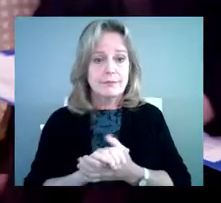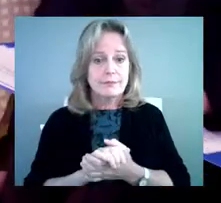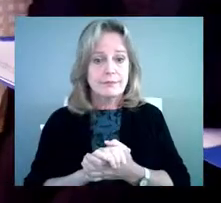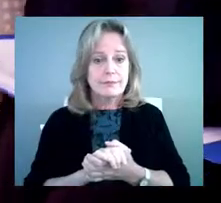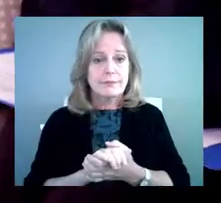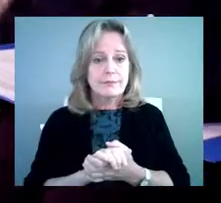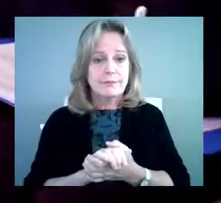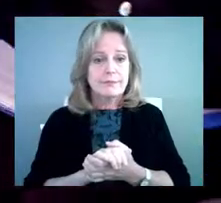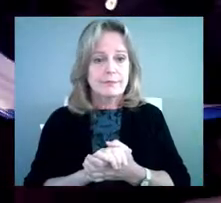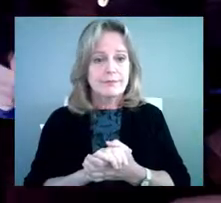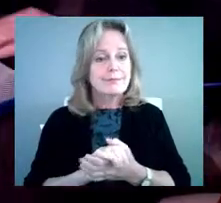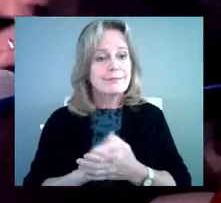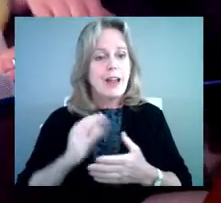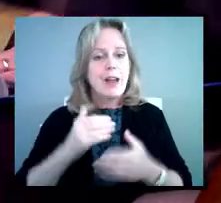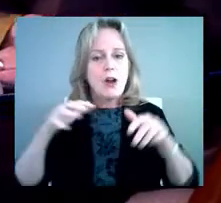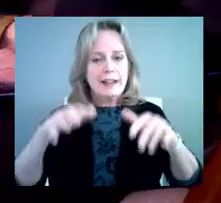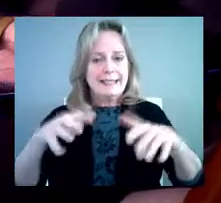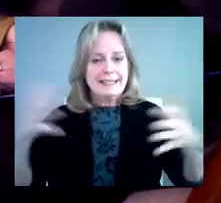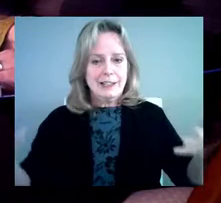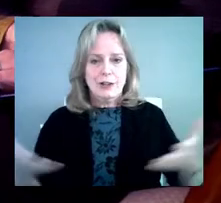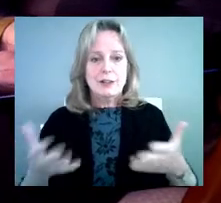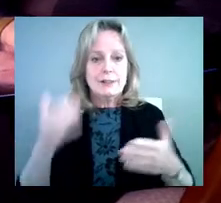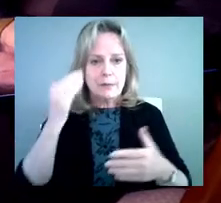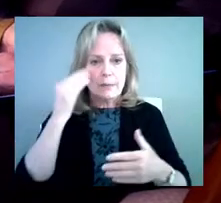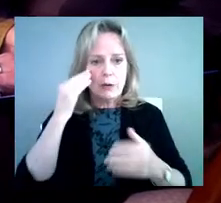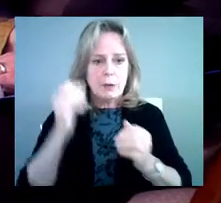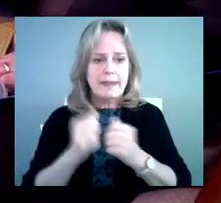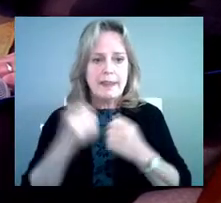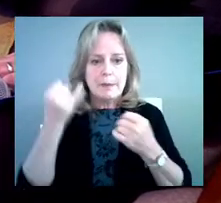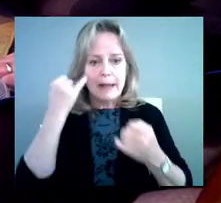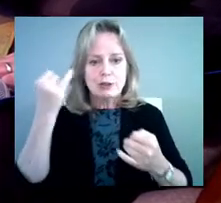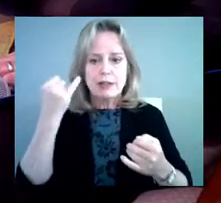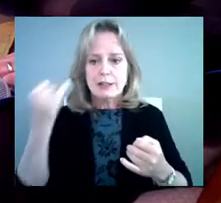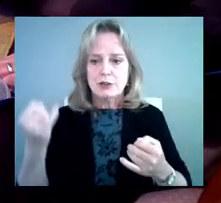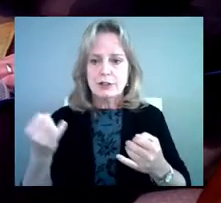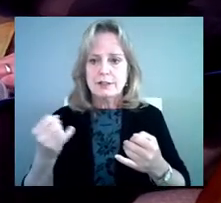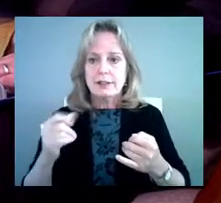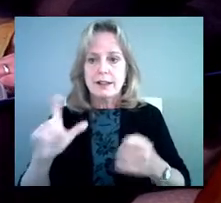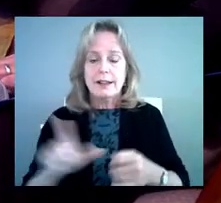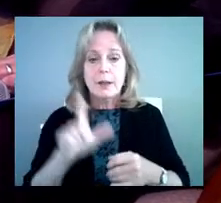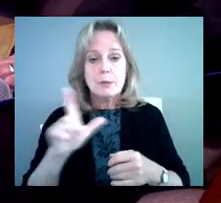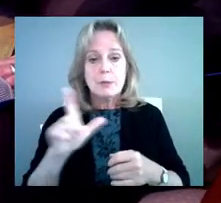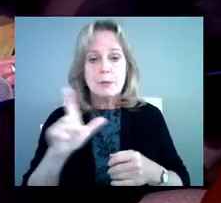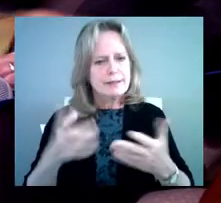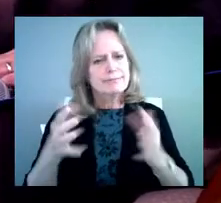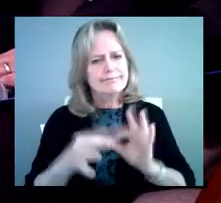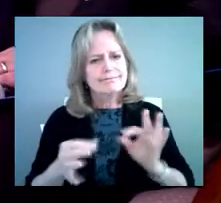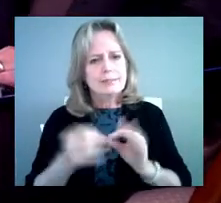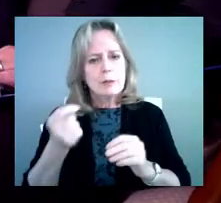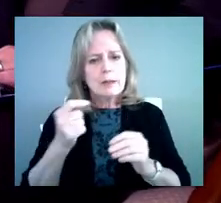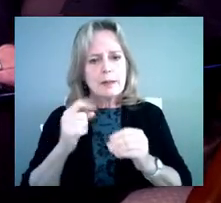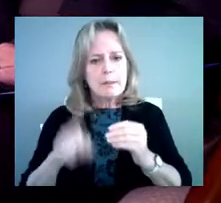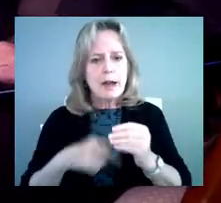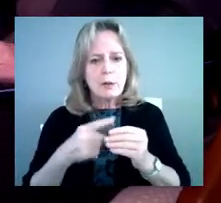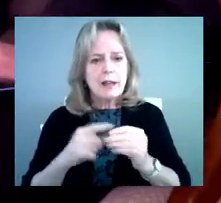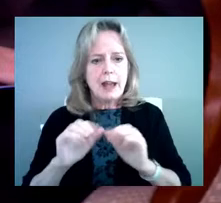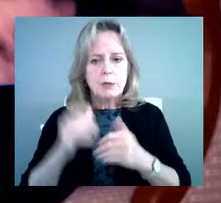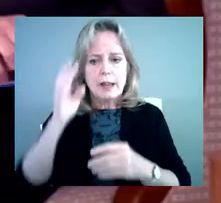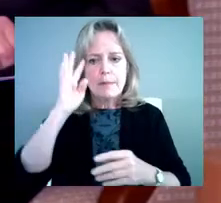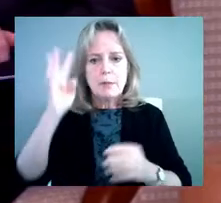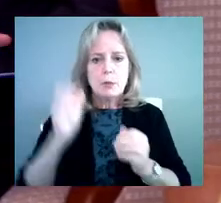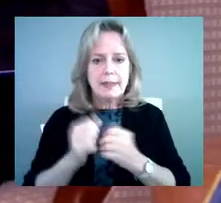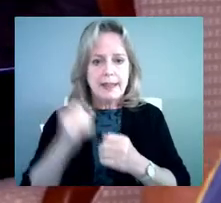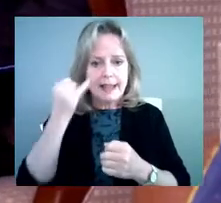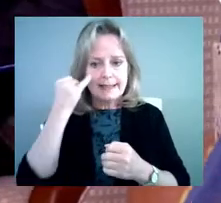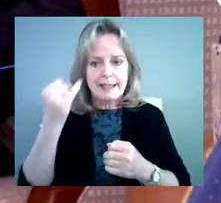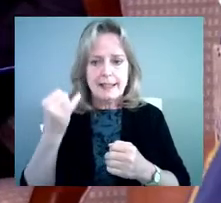So our audience here is pretty familiar with the Imagination Library, but tell us a little bit about how you came up with the idea